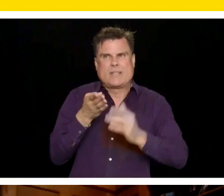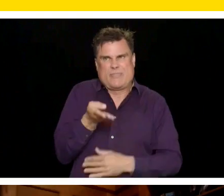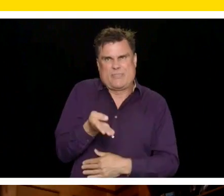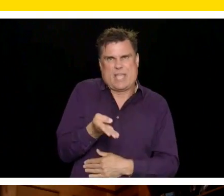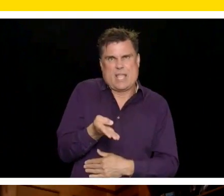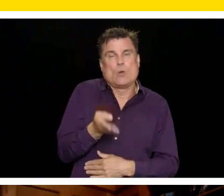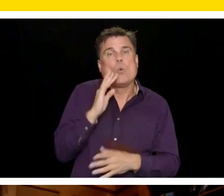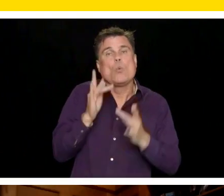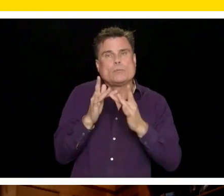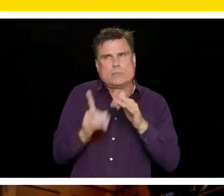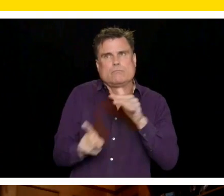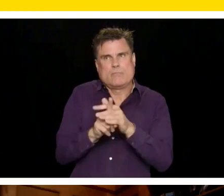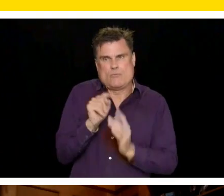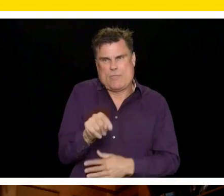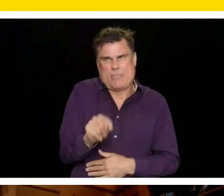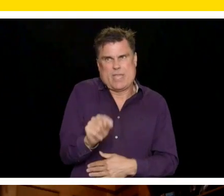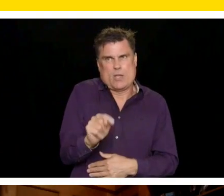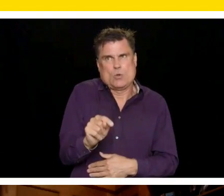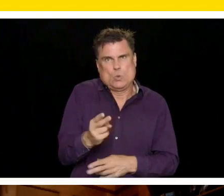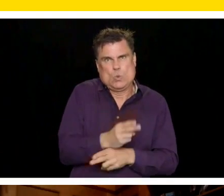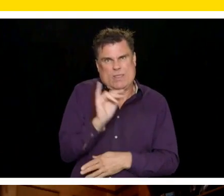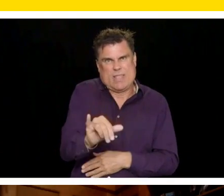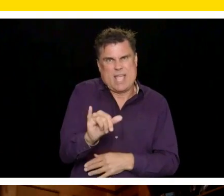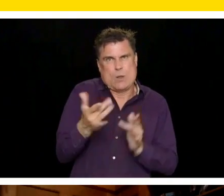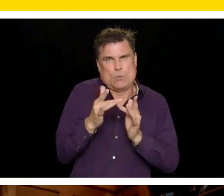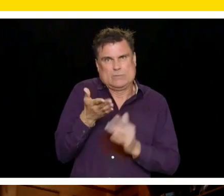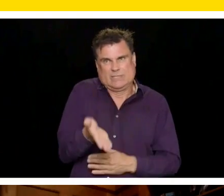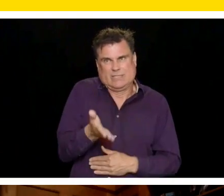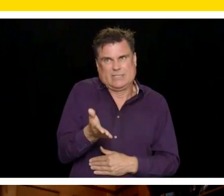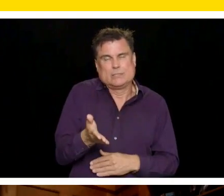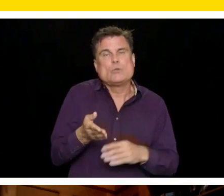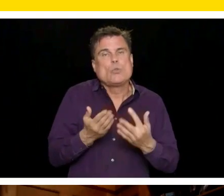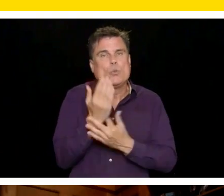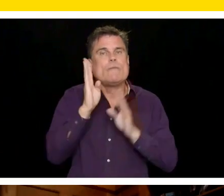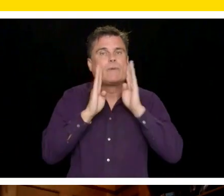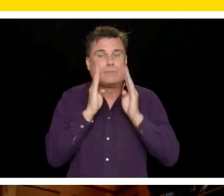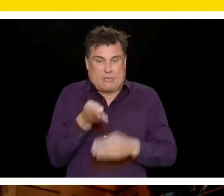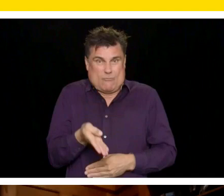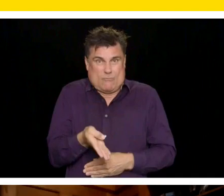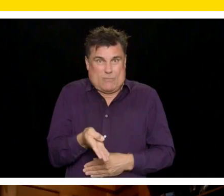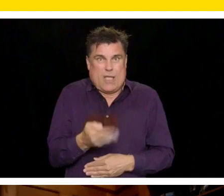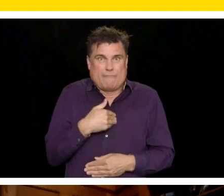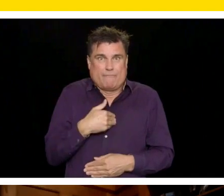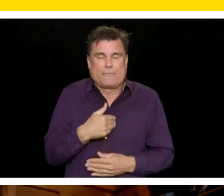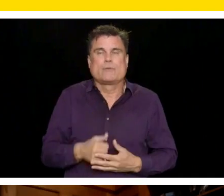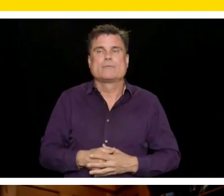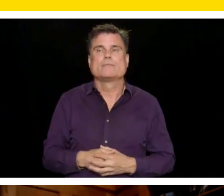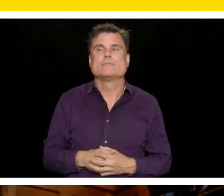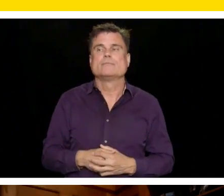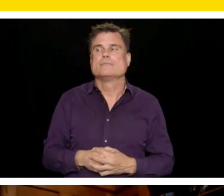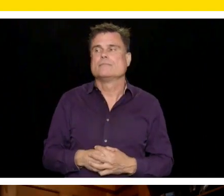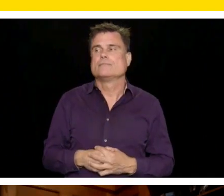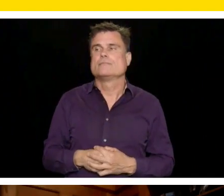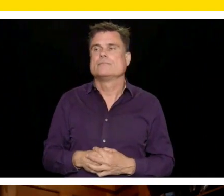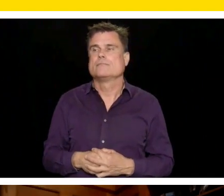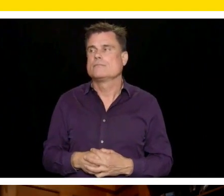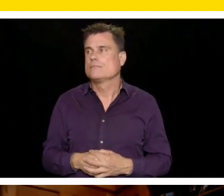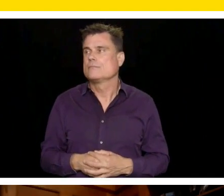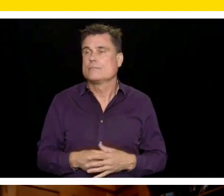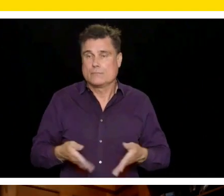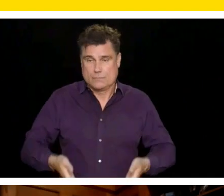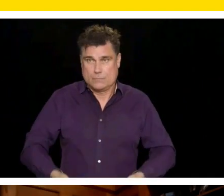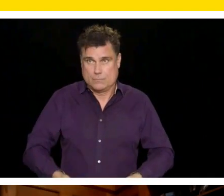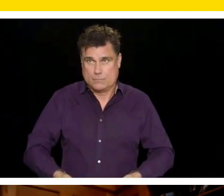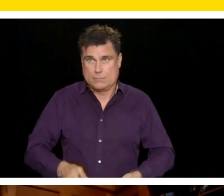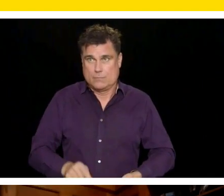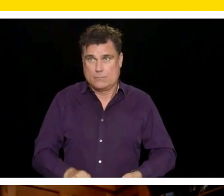So if somebody has a question, if they've been laid off, not eligible for EI, and they have a question about where they can get income supports, I'm just